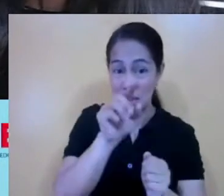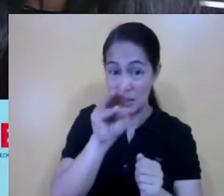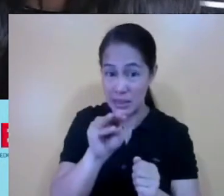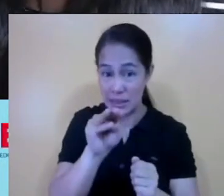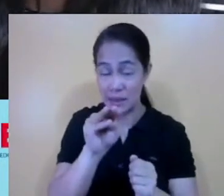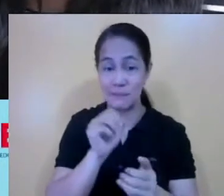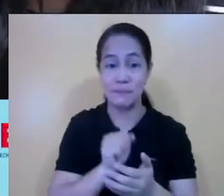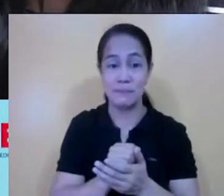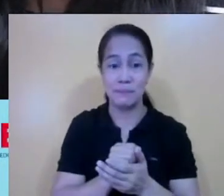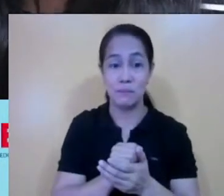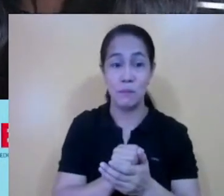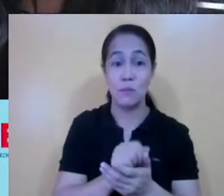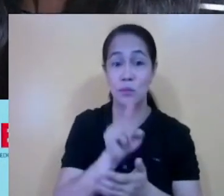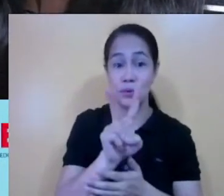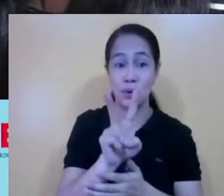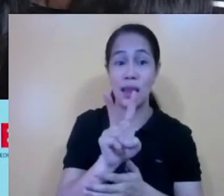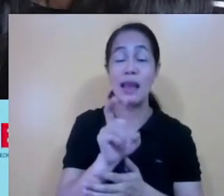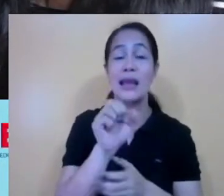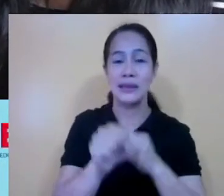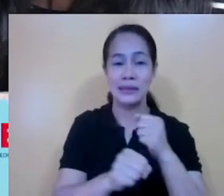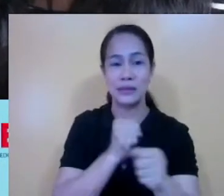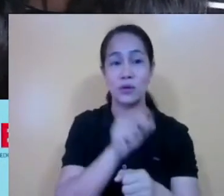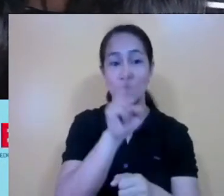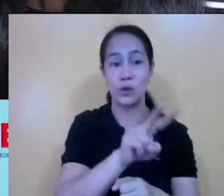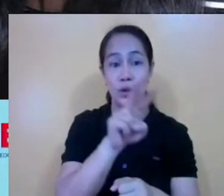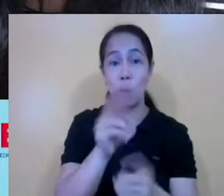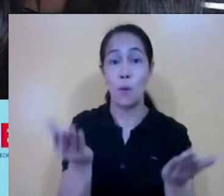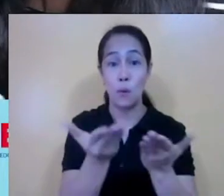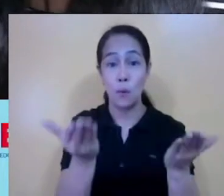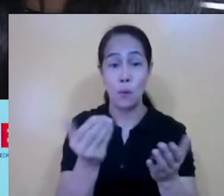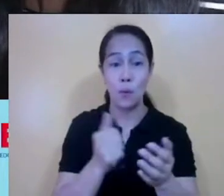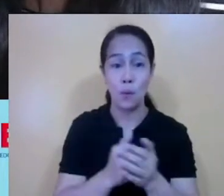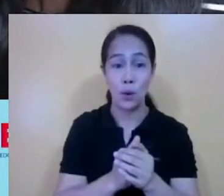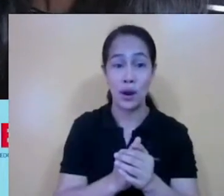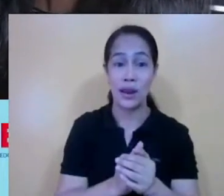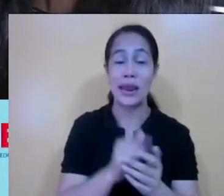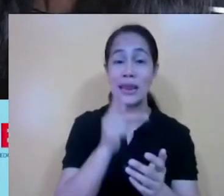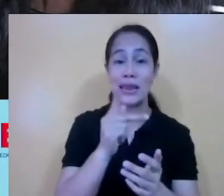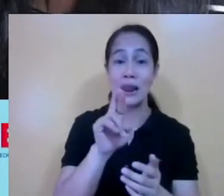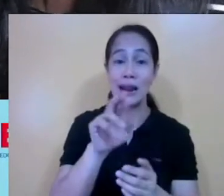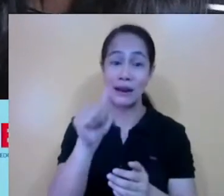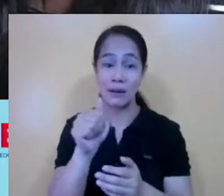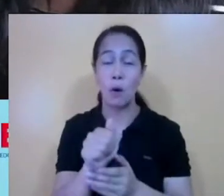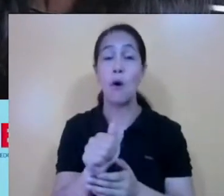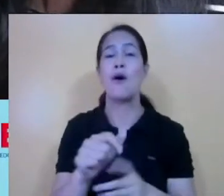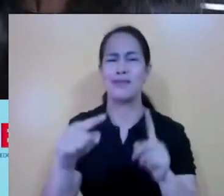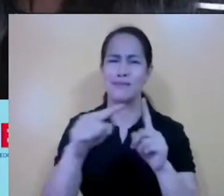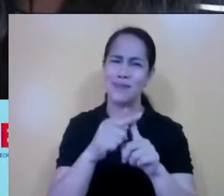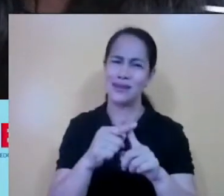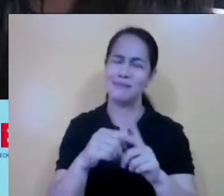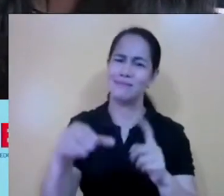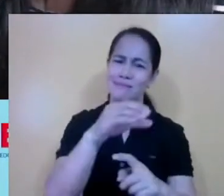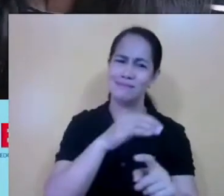DM2 Series 2015 wherein the KRA or the plus factor shouldn't be higher than our